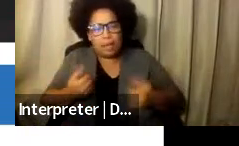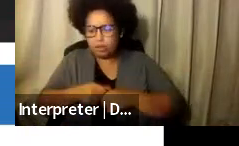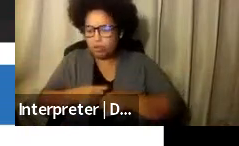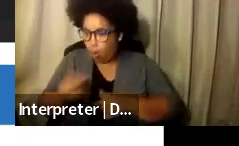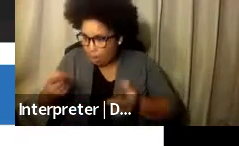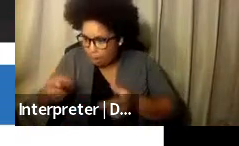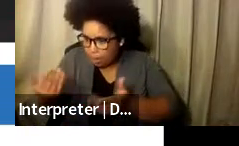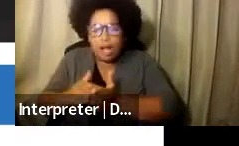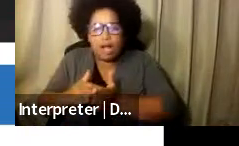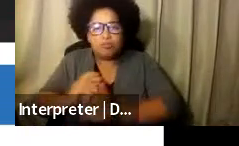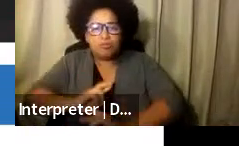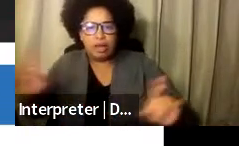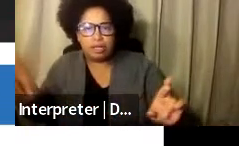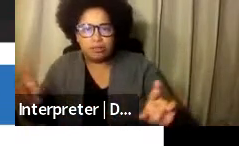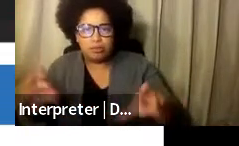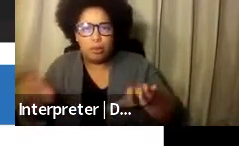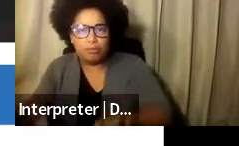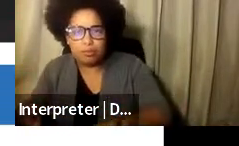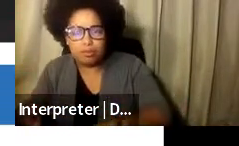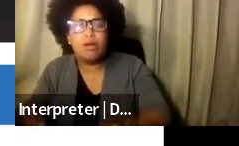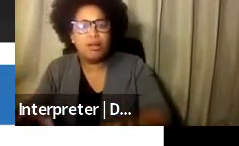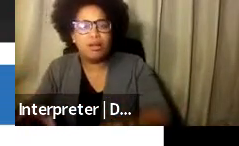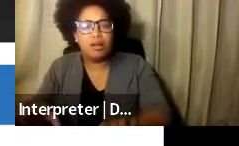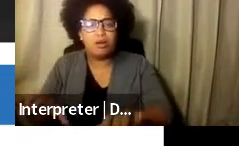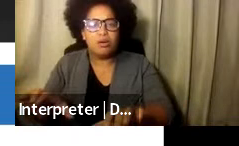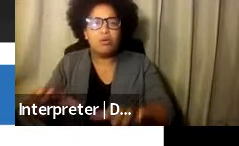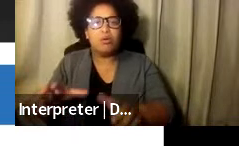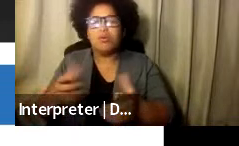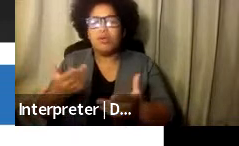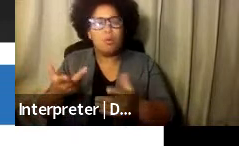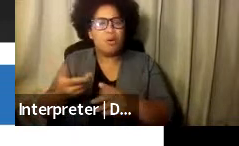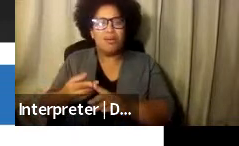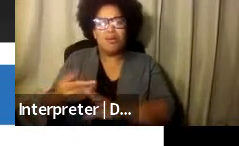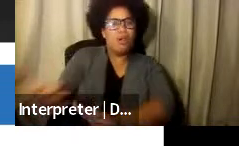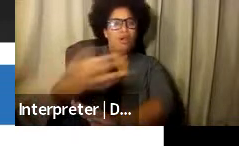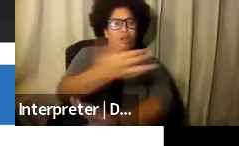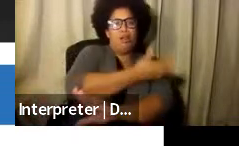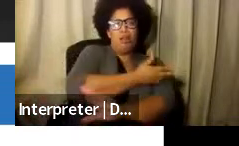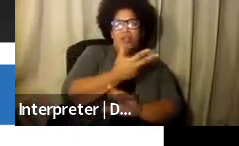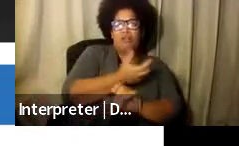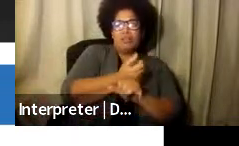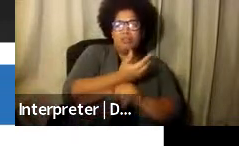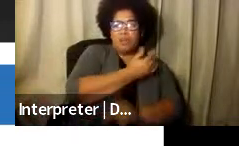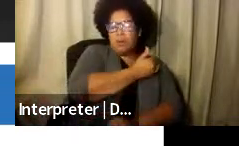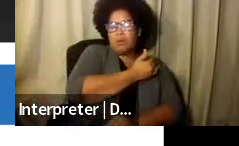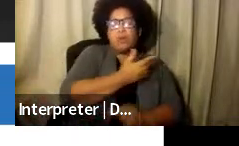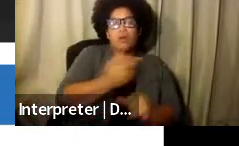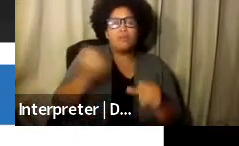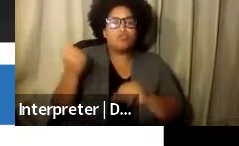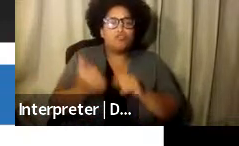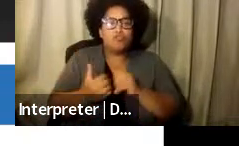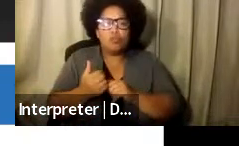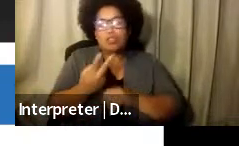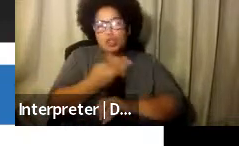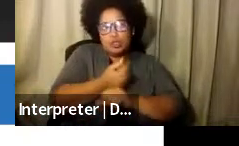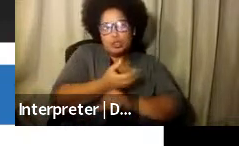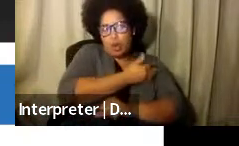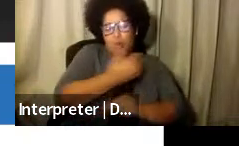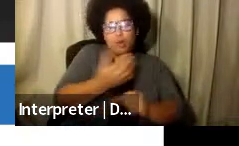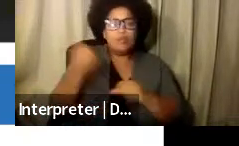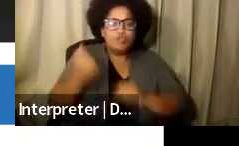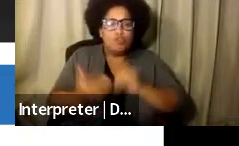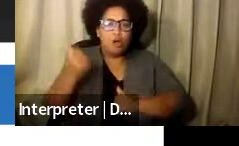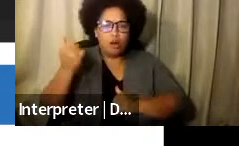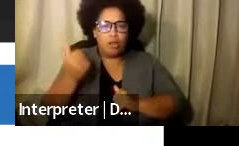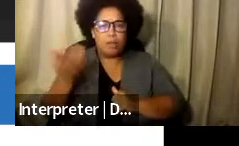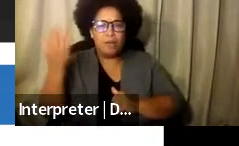started with COVID. We want to land in a place where we are stronger than we were before, and we're